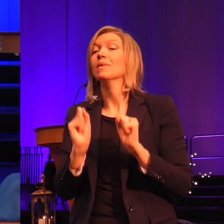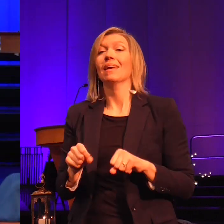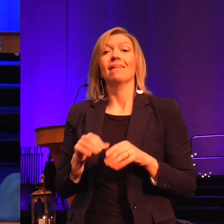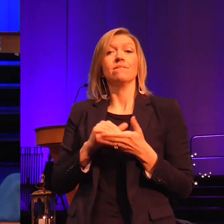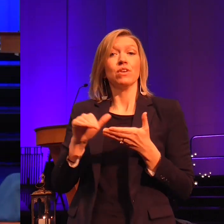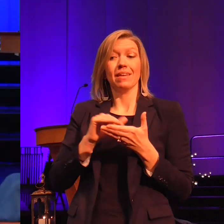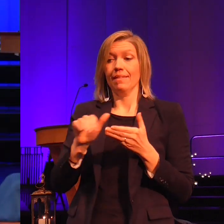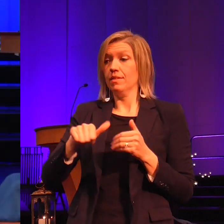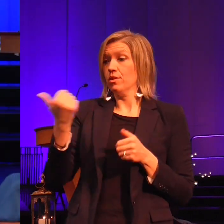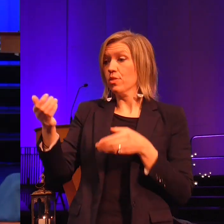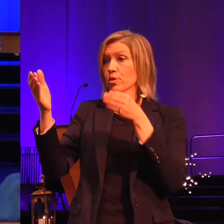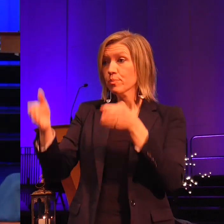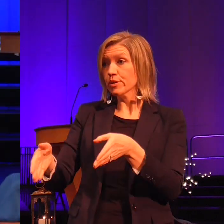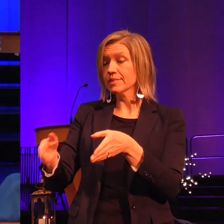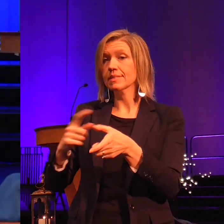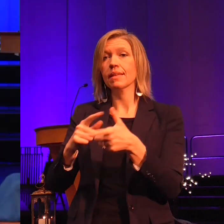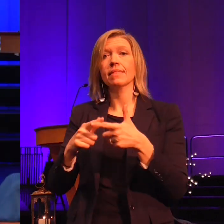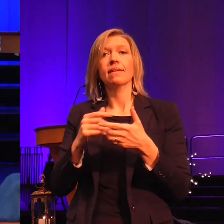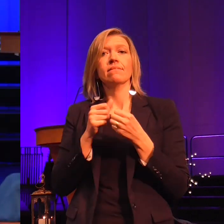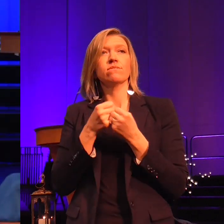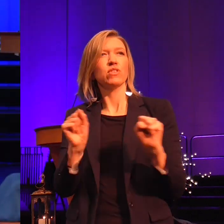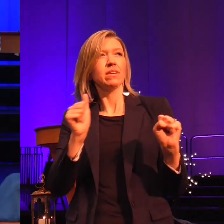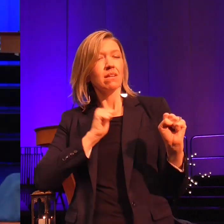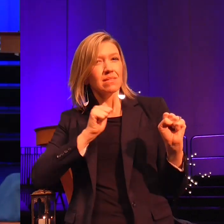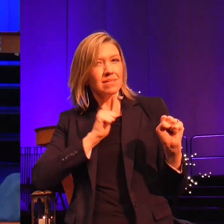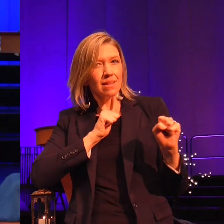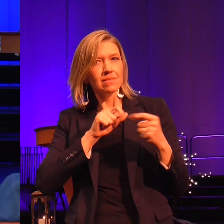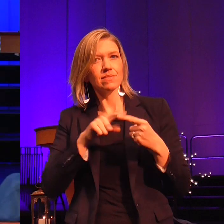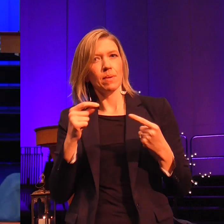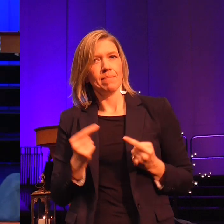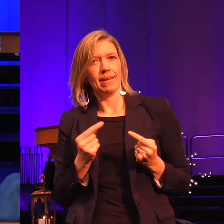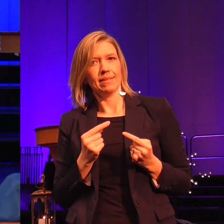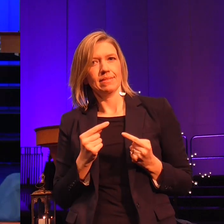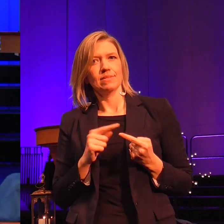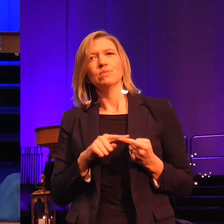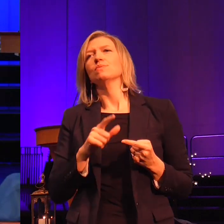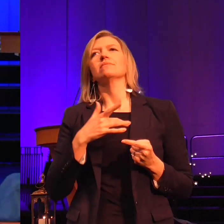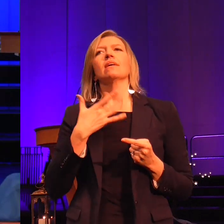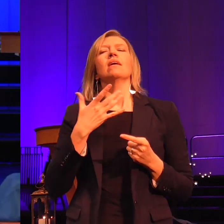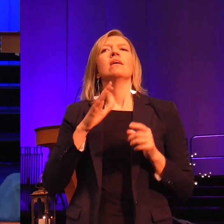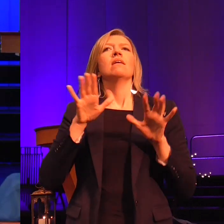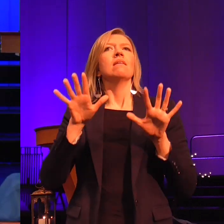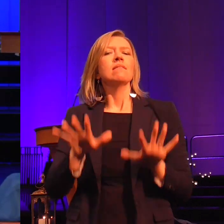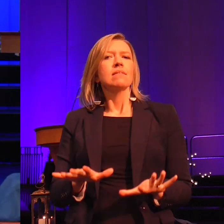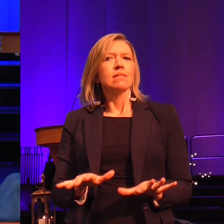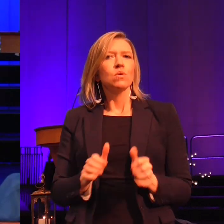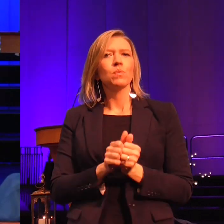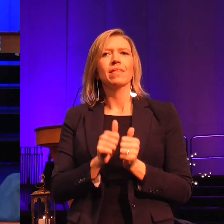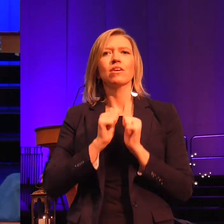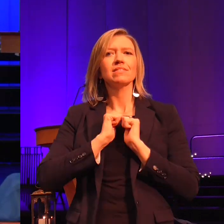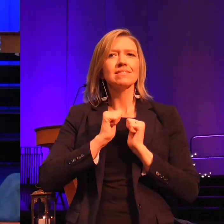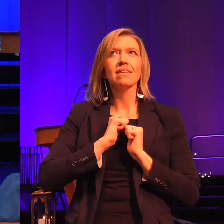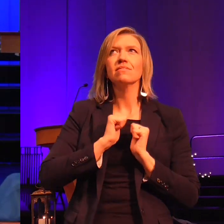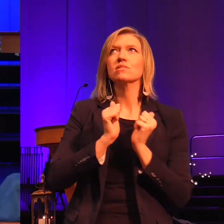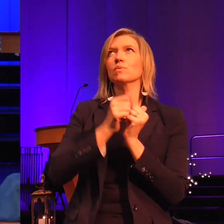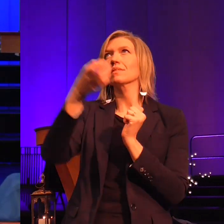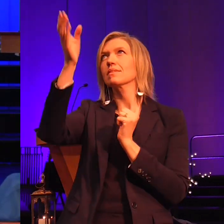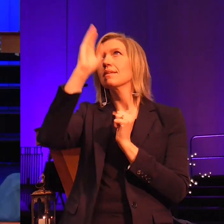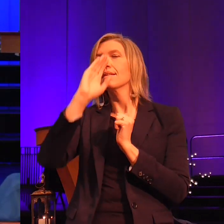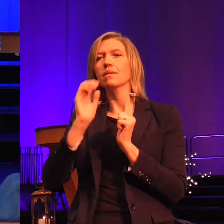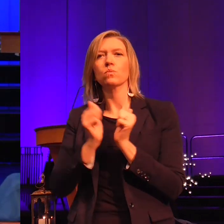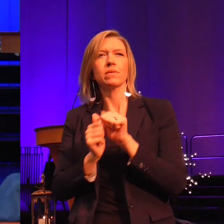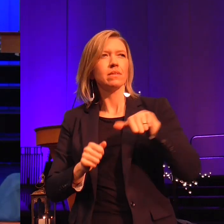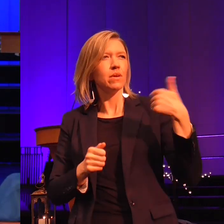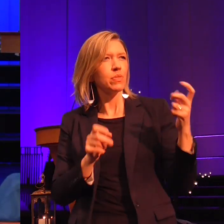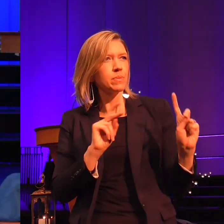free ourselves of our pain to be with ourselves, with our God, and with other people in a place